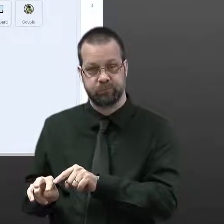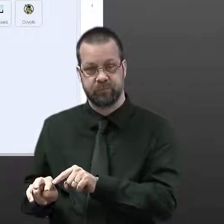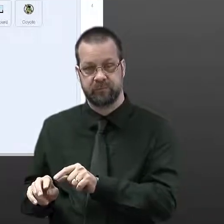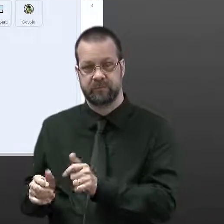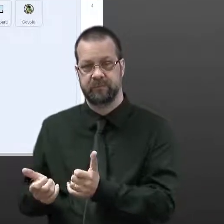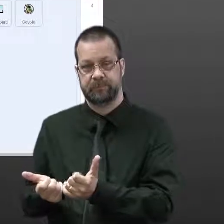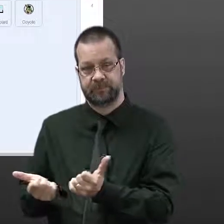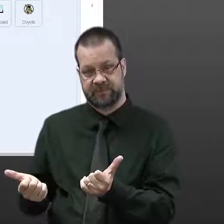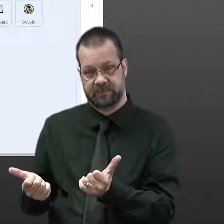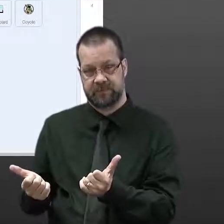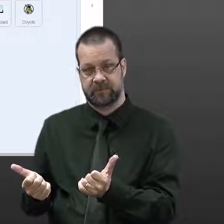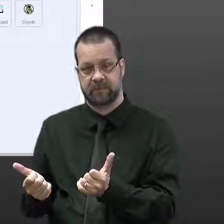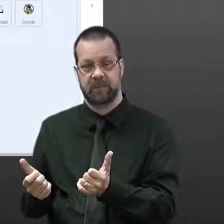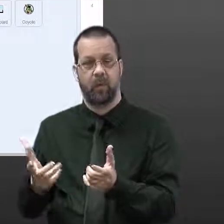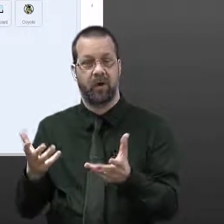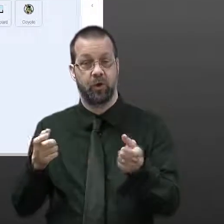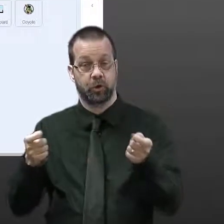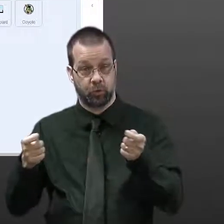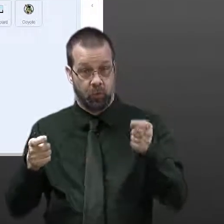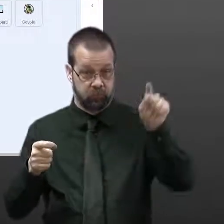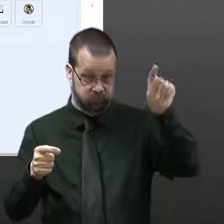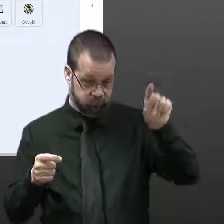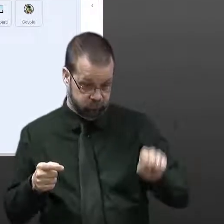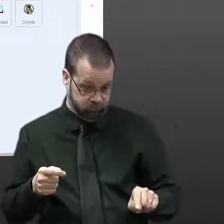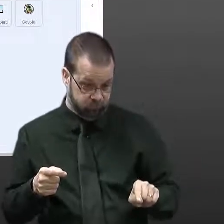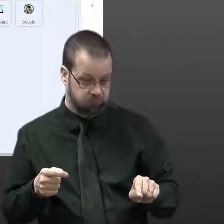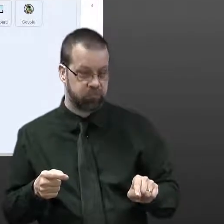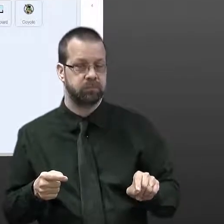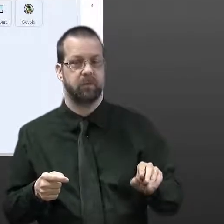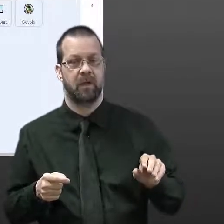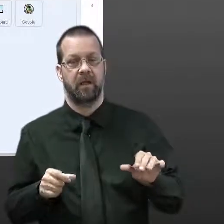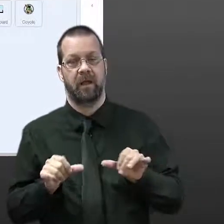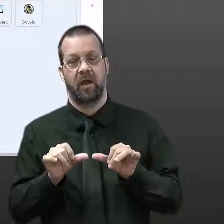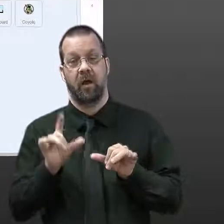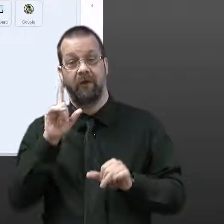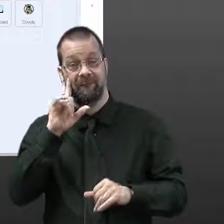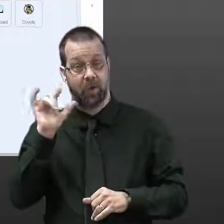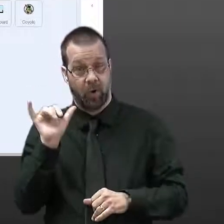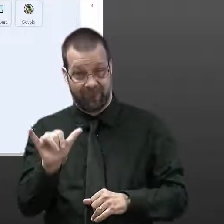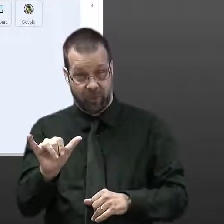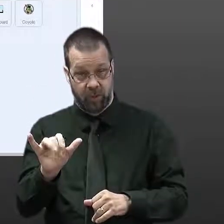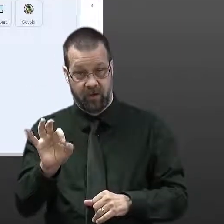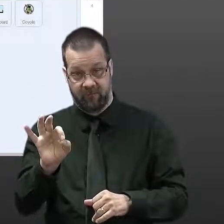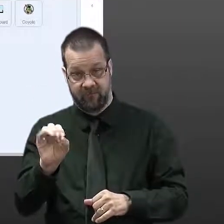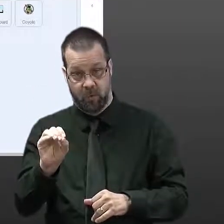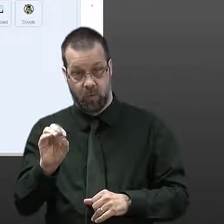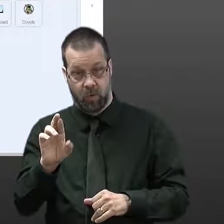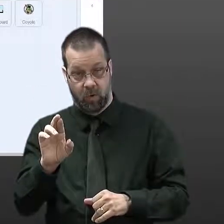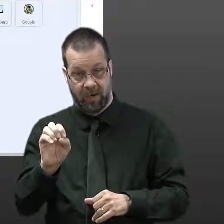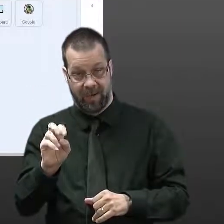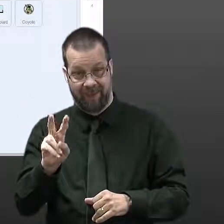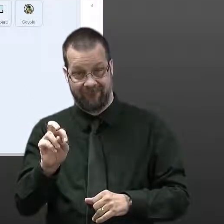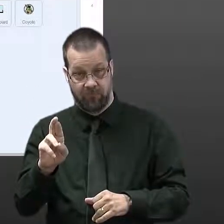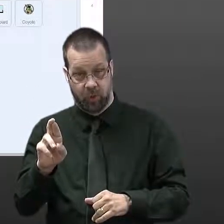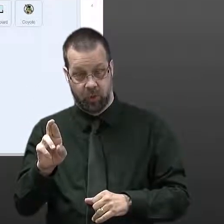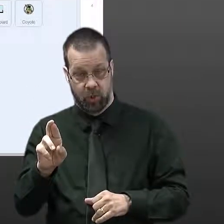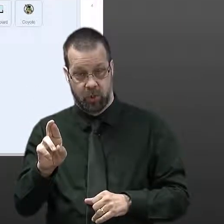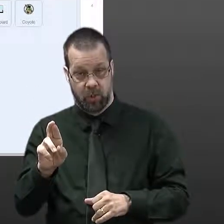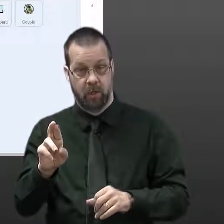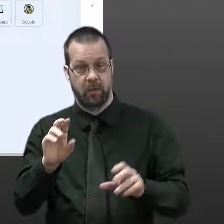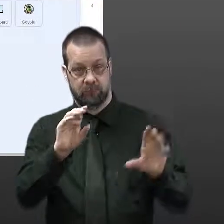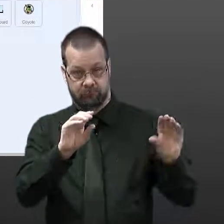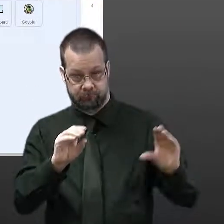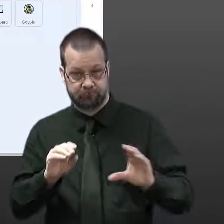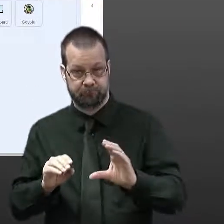this in control. This will make sure that whatever code we put in here is running constantly as long as